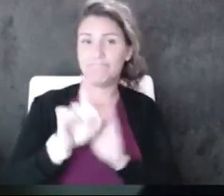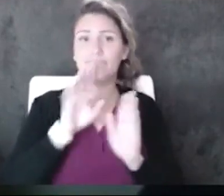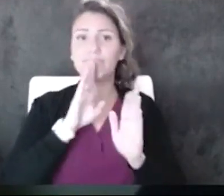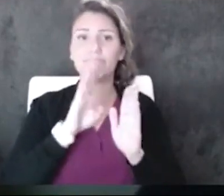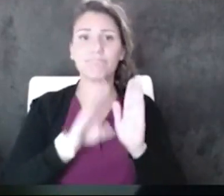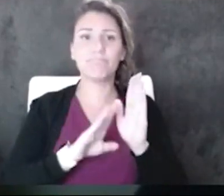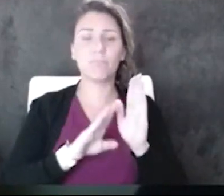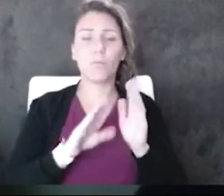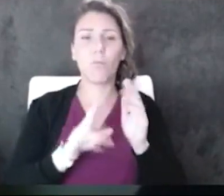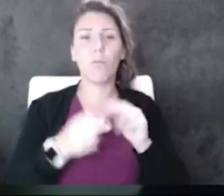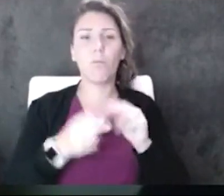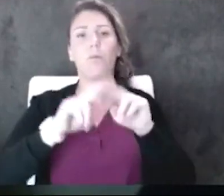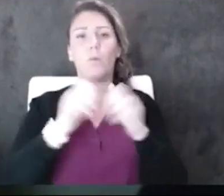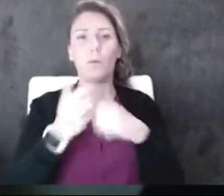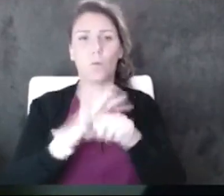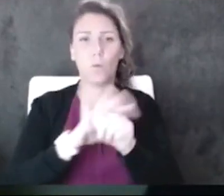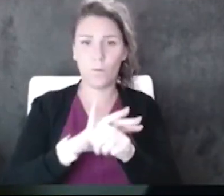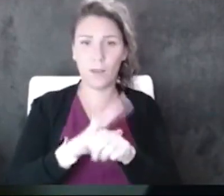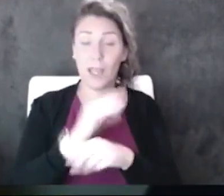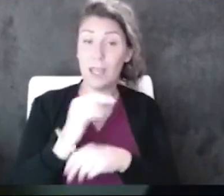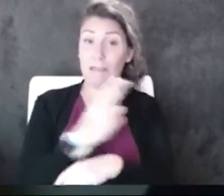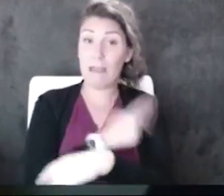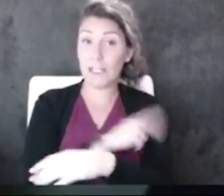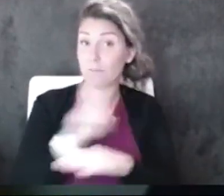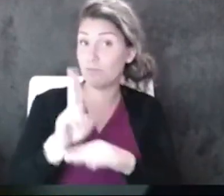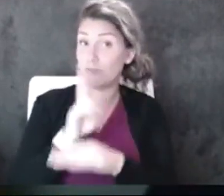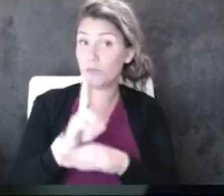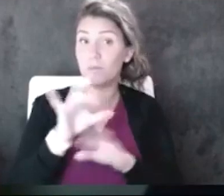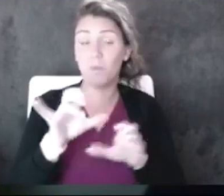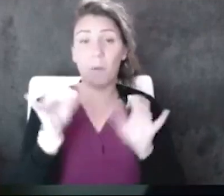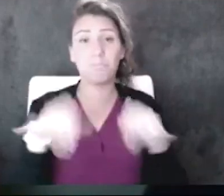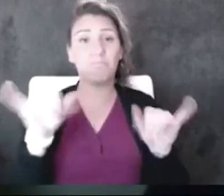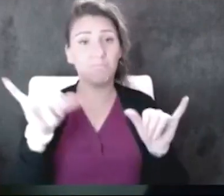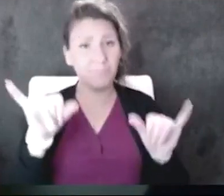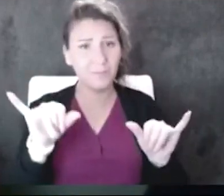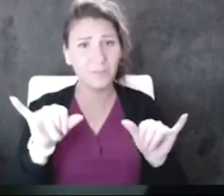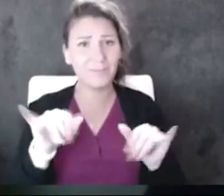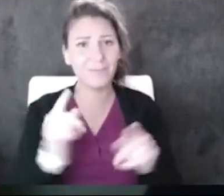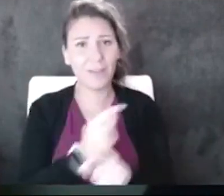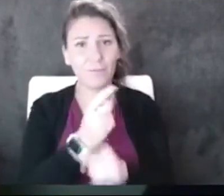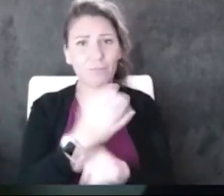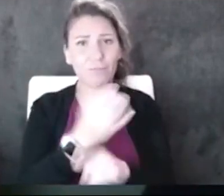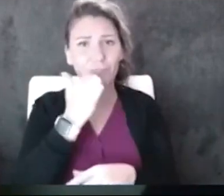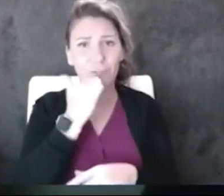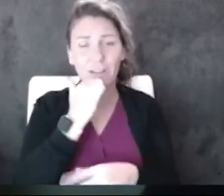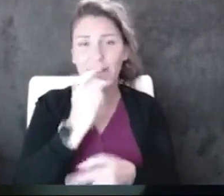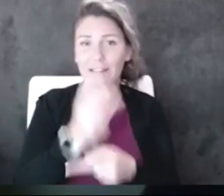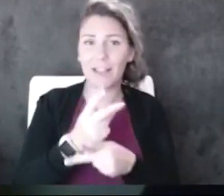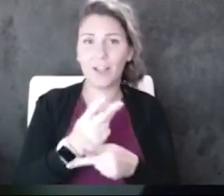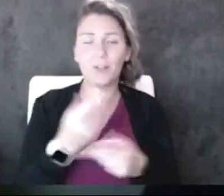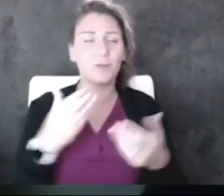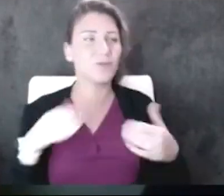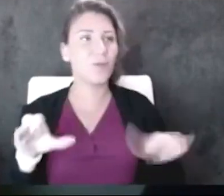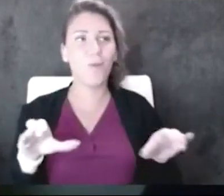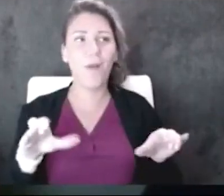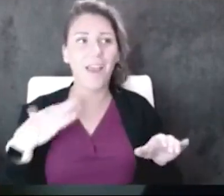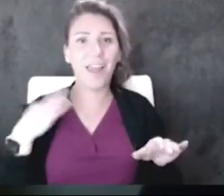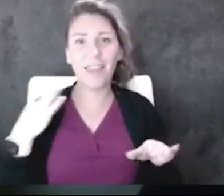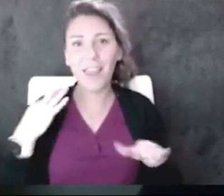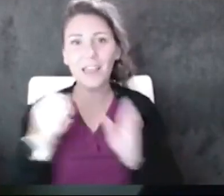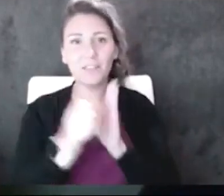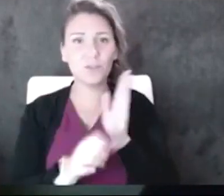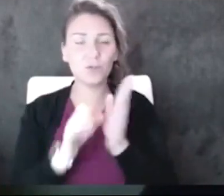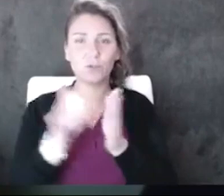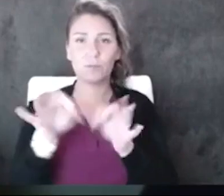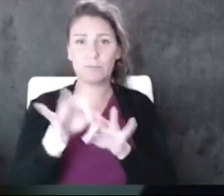is still the same, which is good. We want to maintain routine care, of course. We don't want elective surgeries to be postponed.